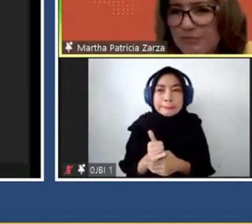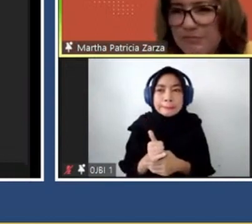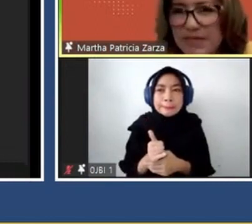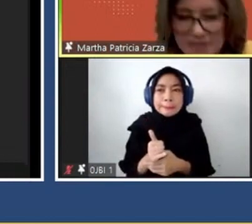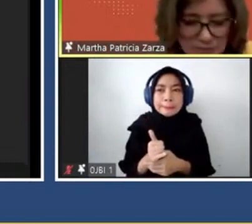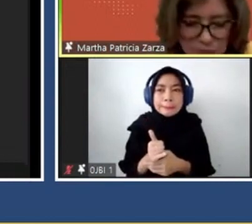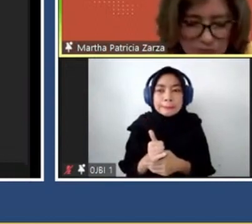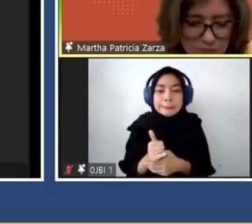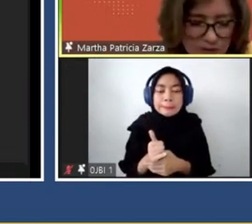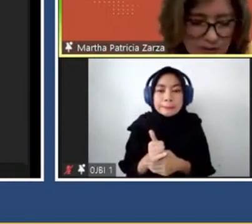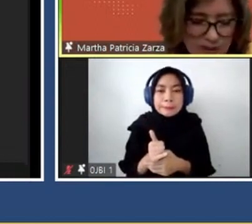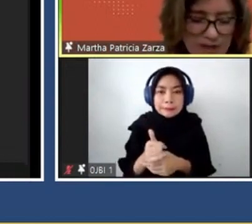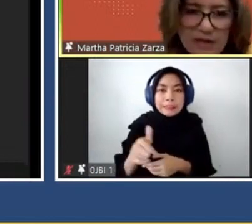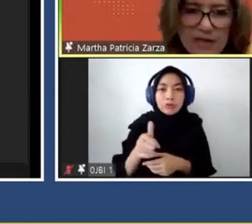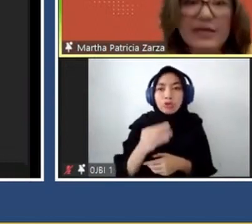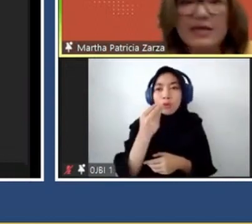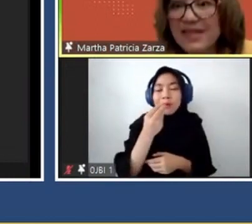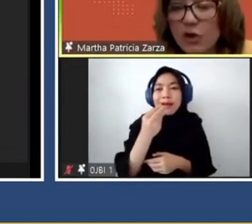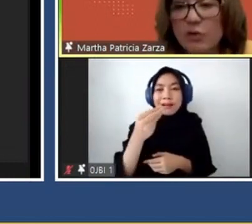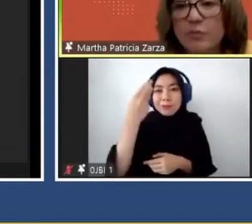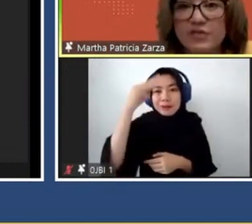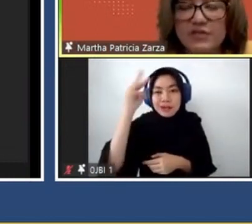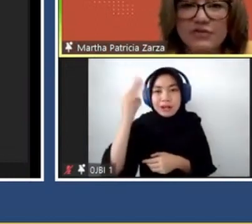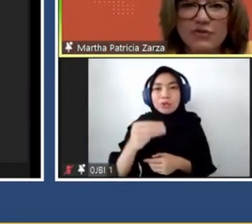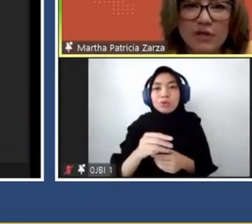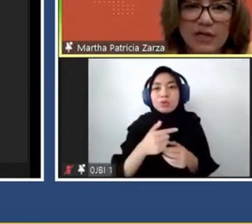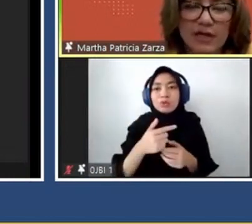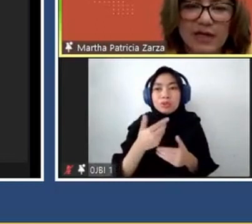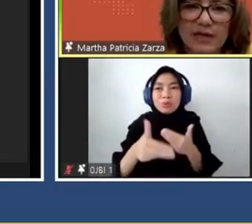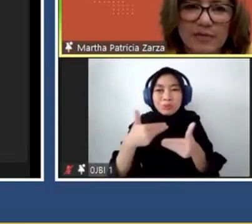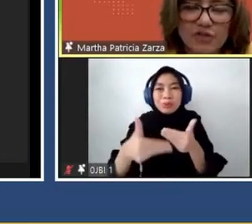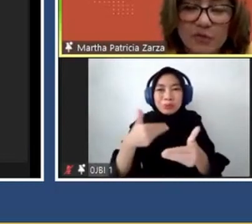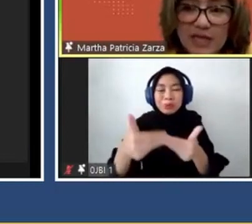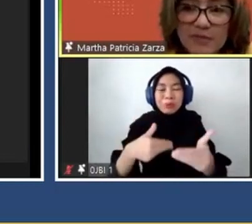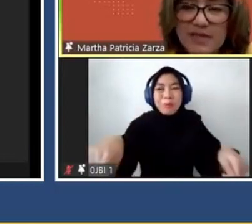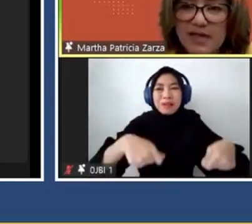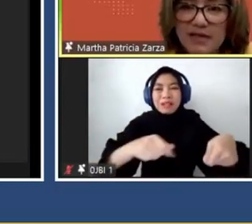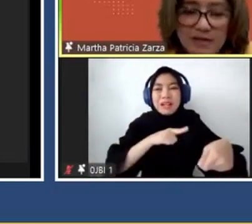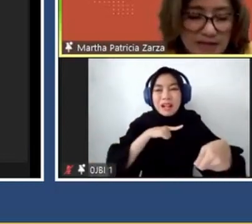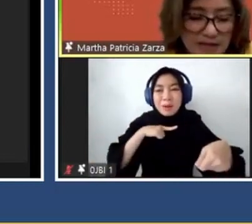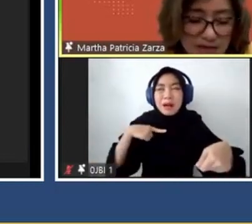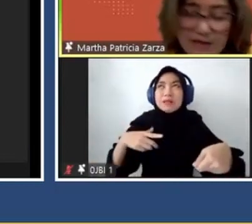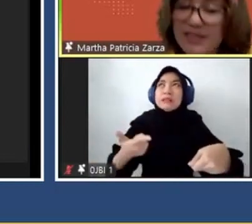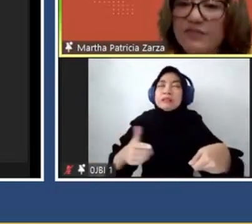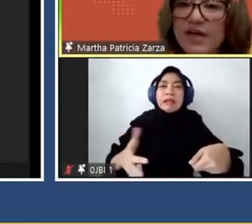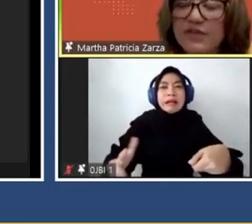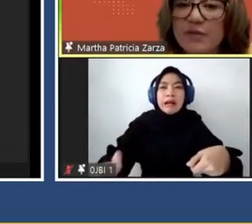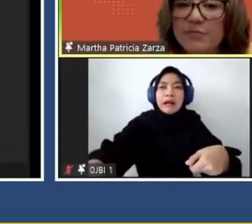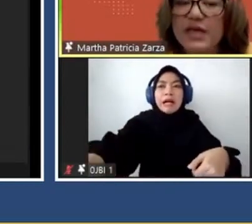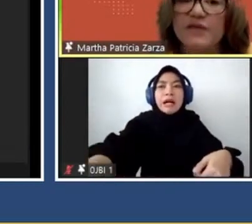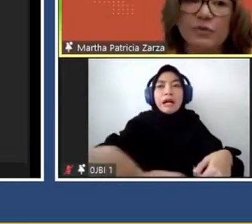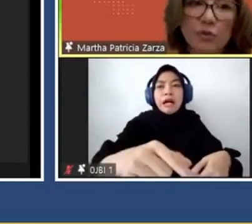ingredient for Mexican food. And it is a long process. So sometimes earlier than